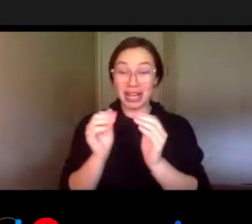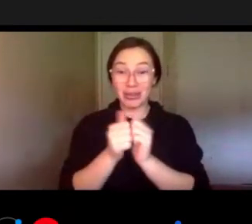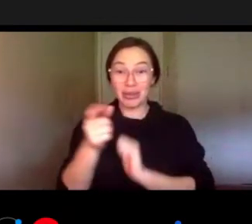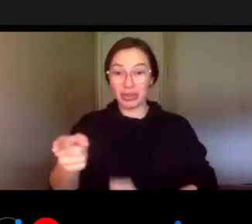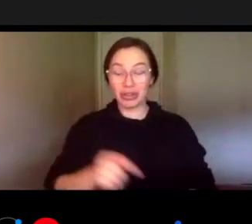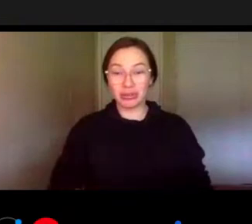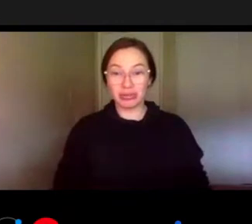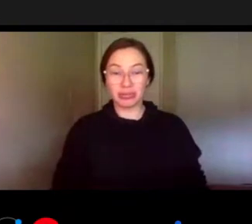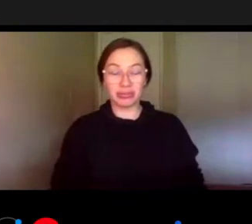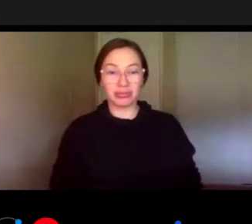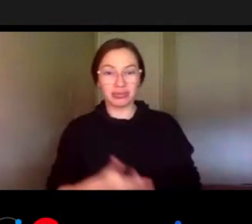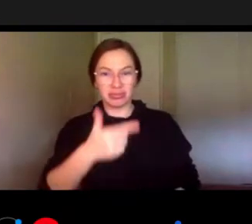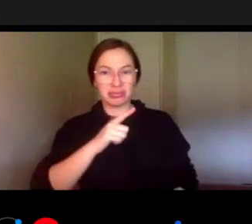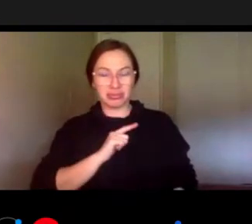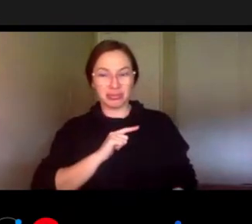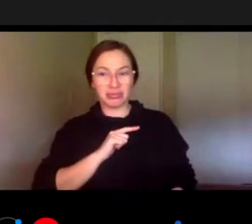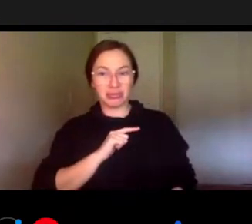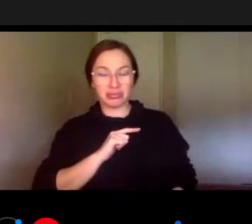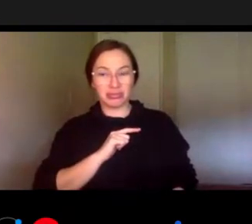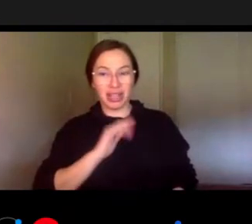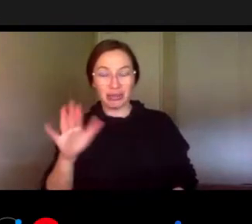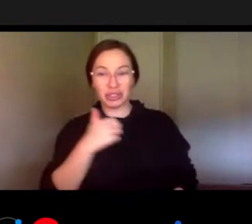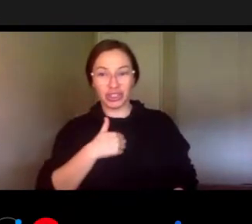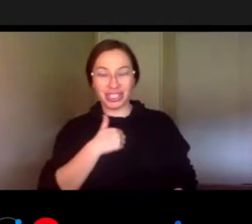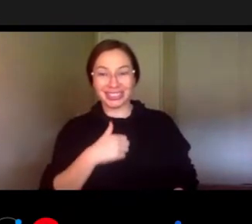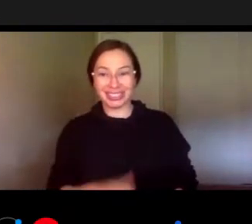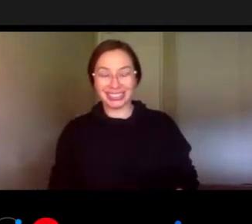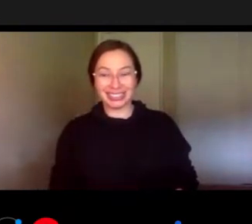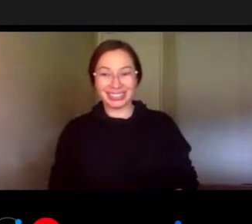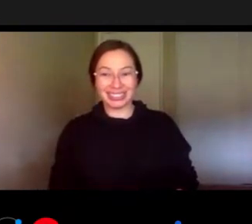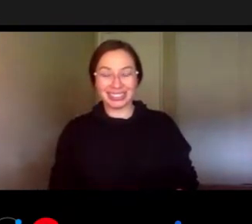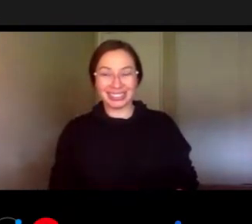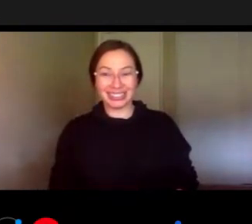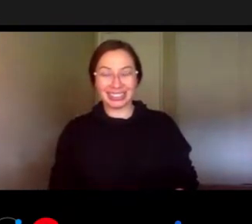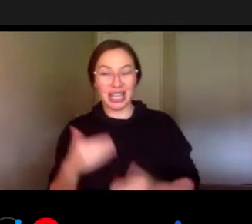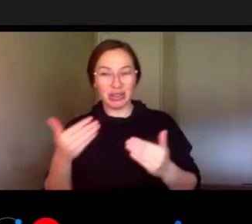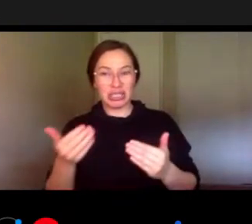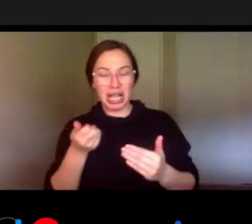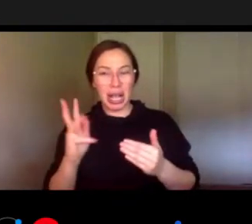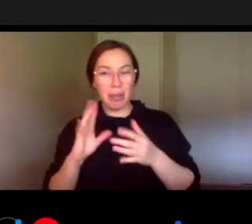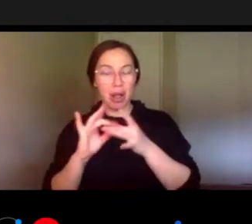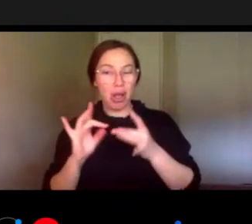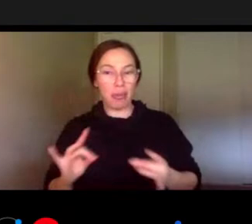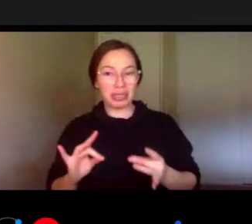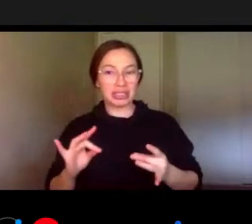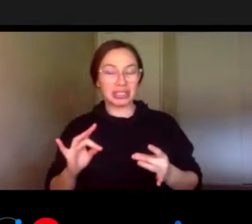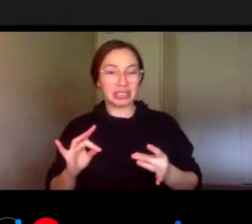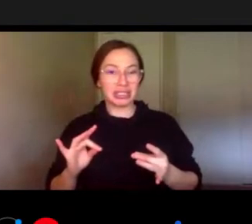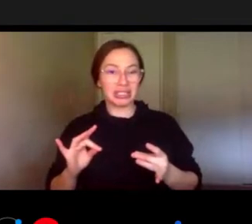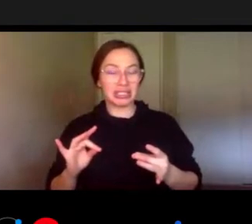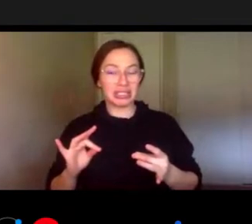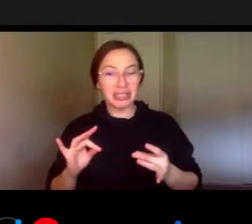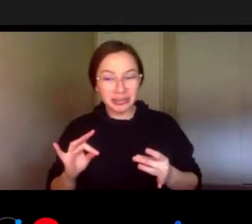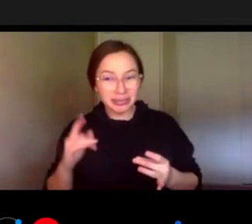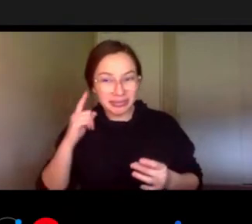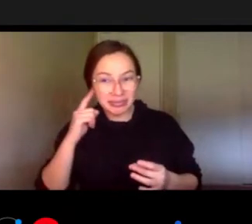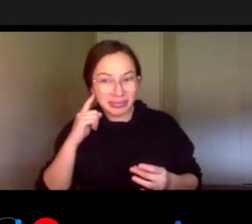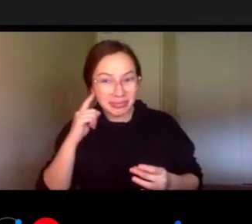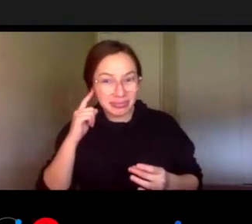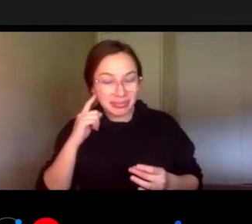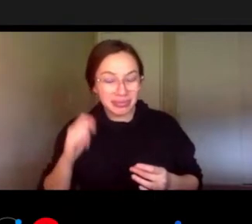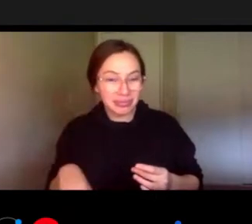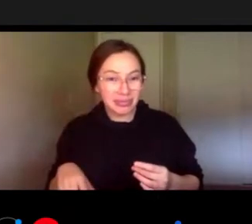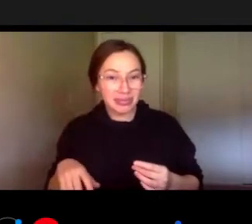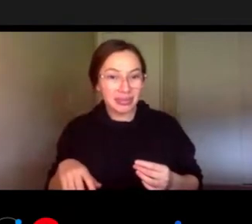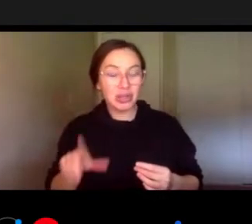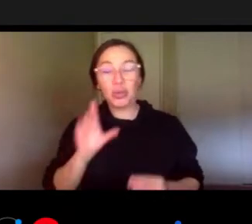I actually wanted to make a couple of comments before we get going. Thanks, John. Sorry, board president. Yeah, you know,